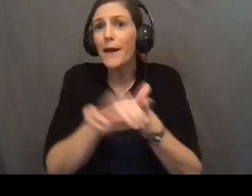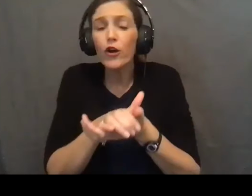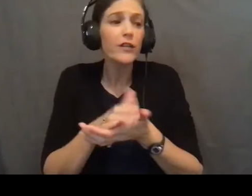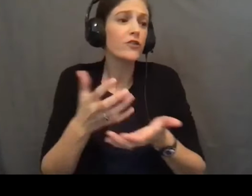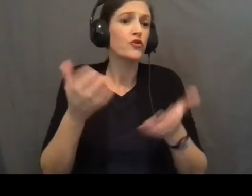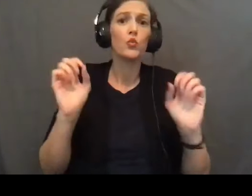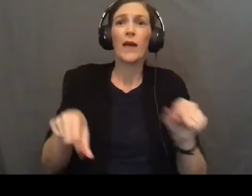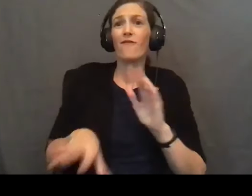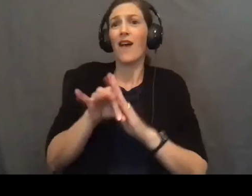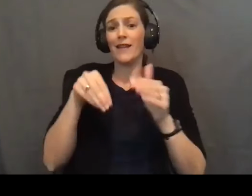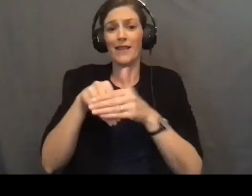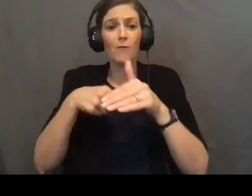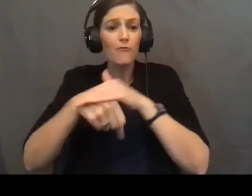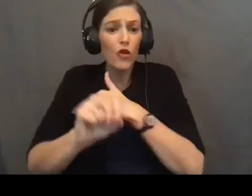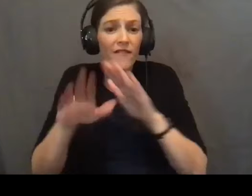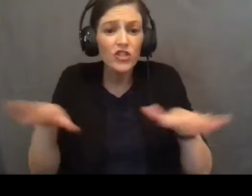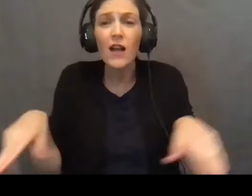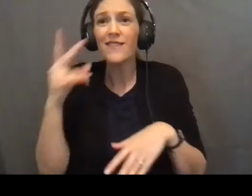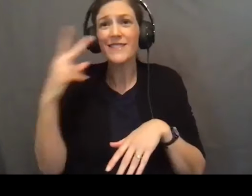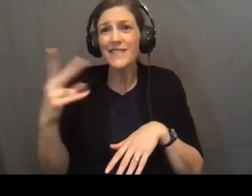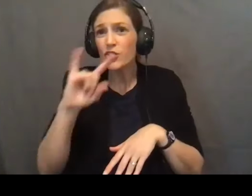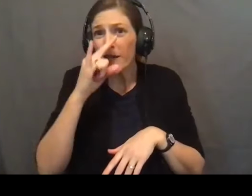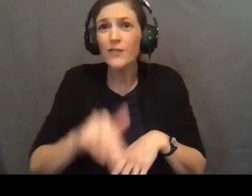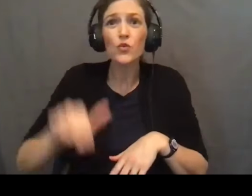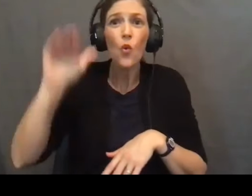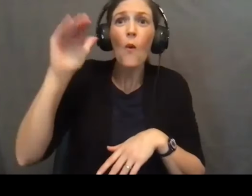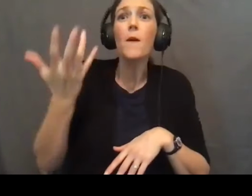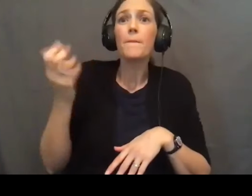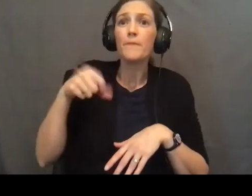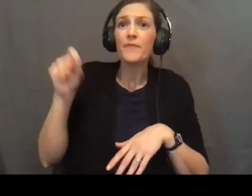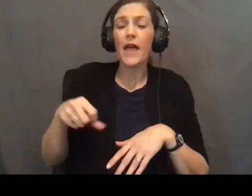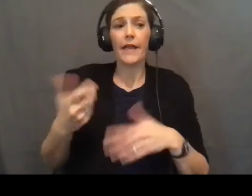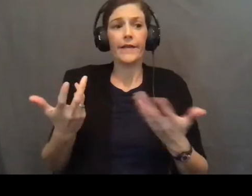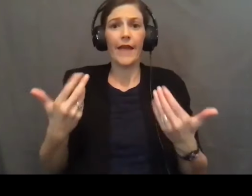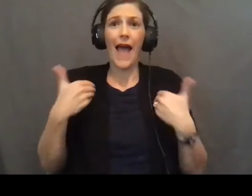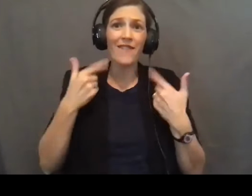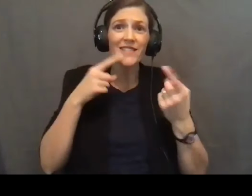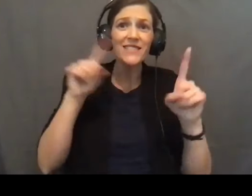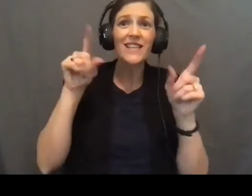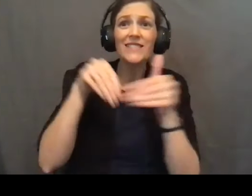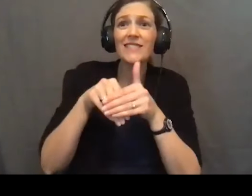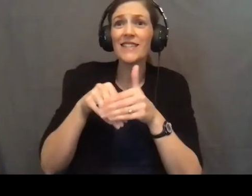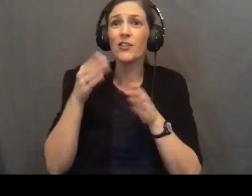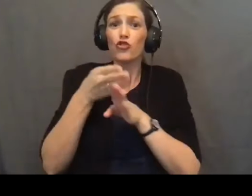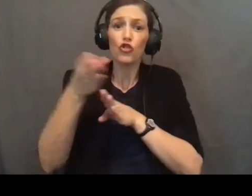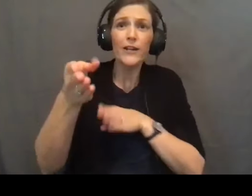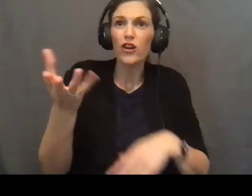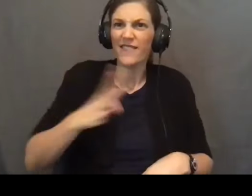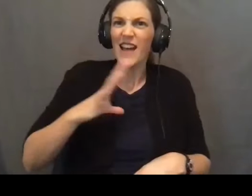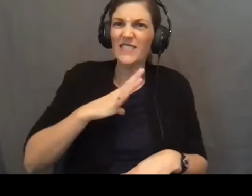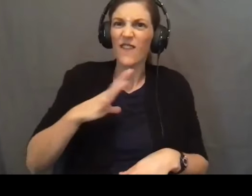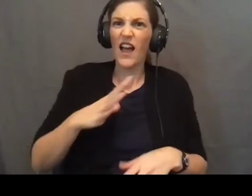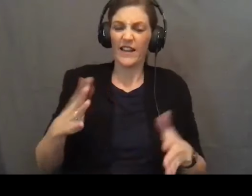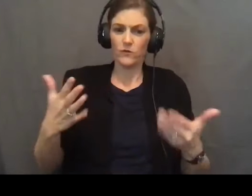it in the birth of a child and seeing your kids grow in having success in your career. There's nothing wrong with having